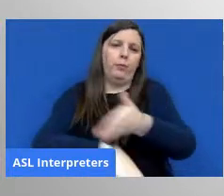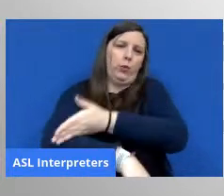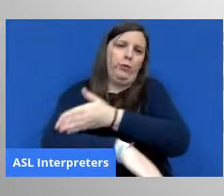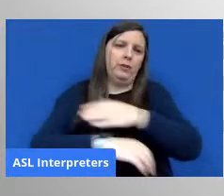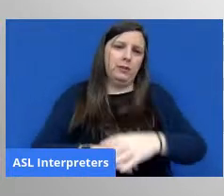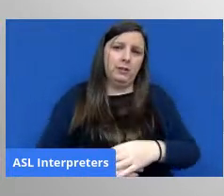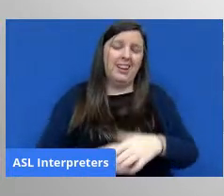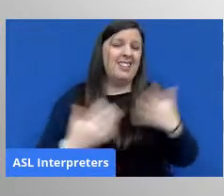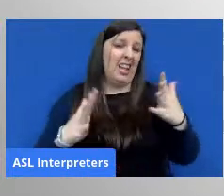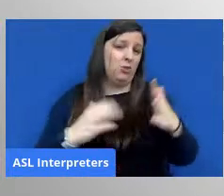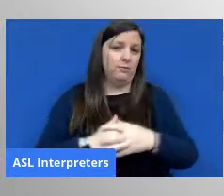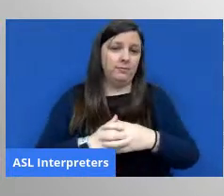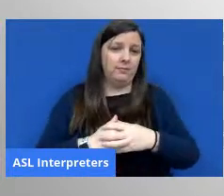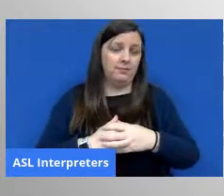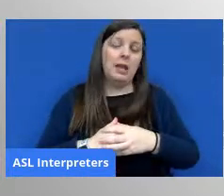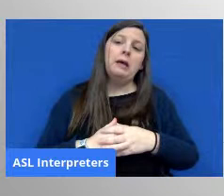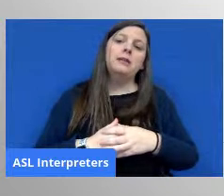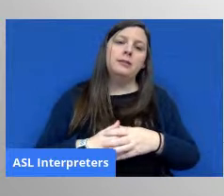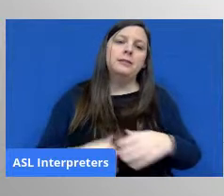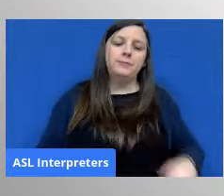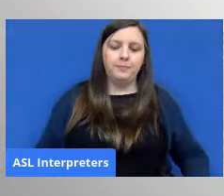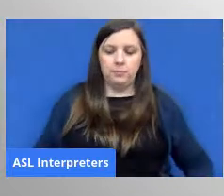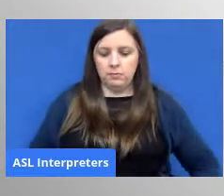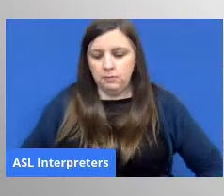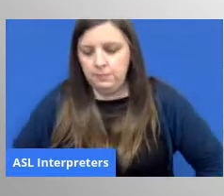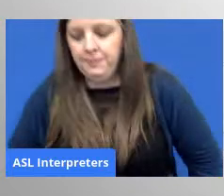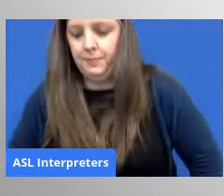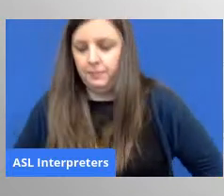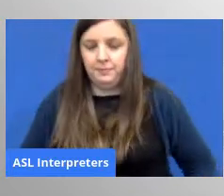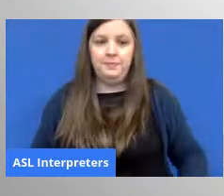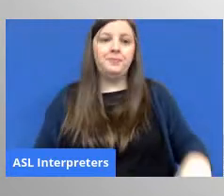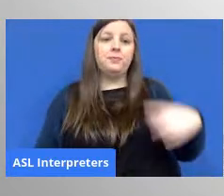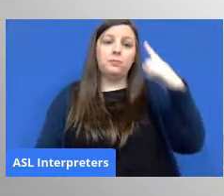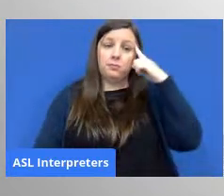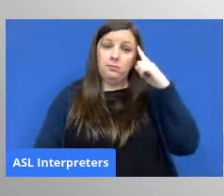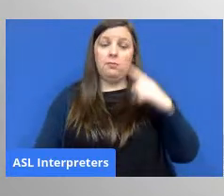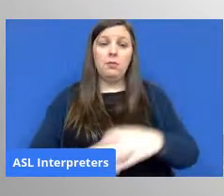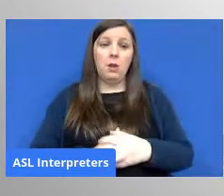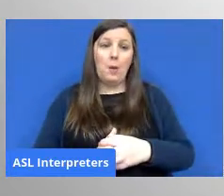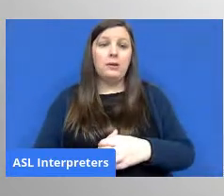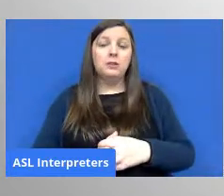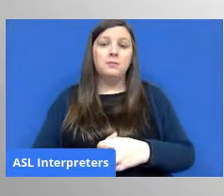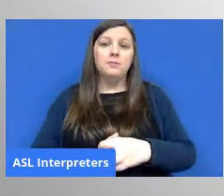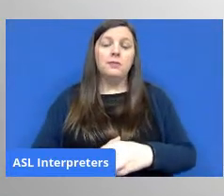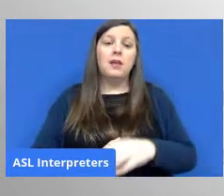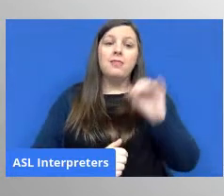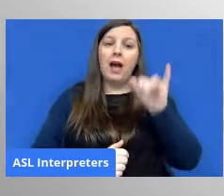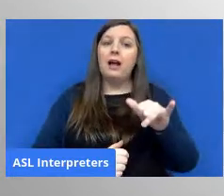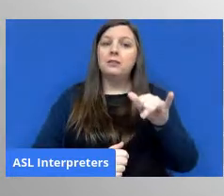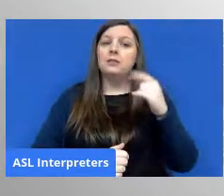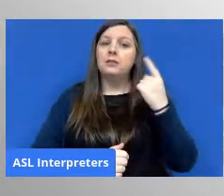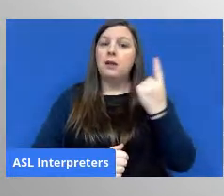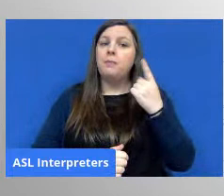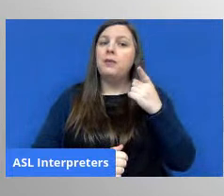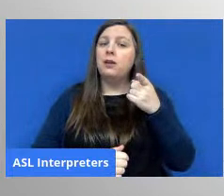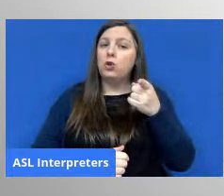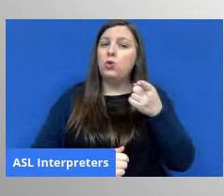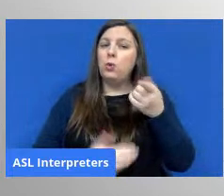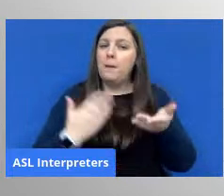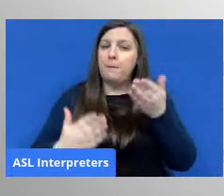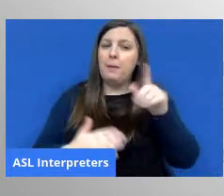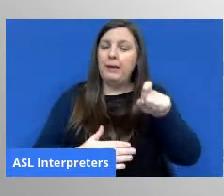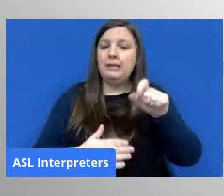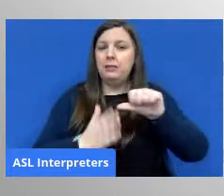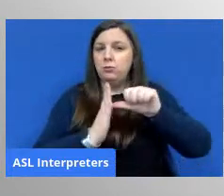I think That's it. Yeah, I think, and that's something that you may, Dr. Anderson, you may have to reiterate on the